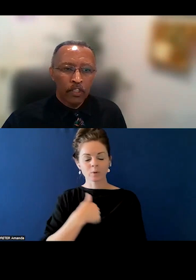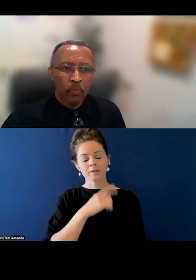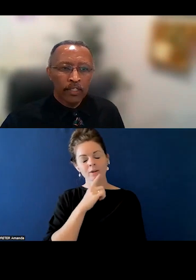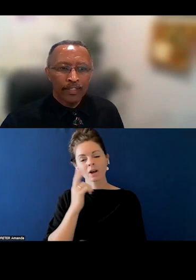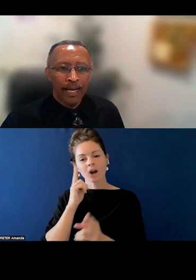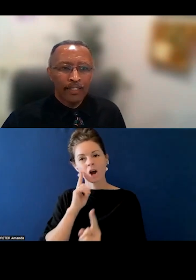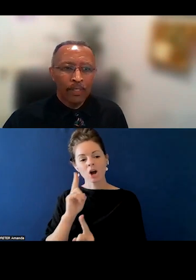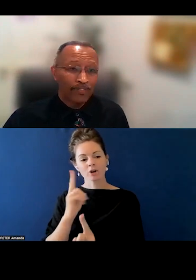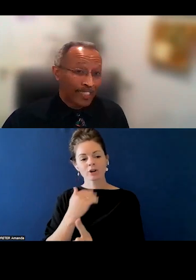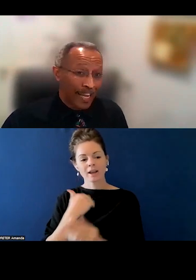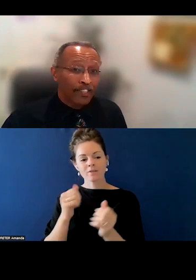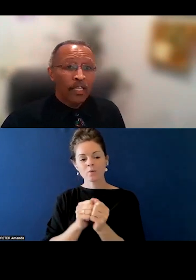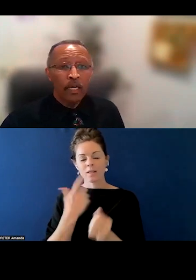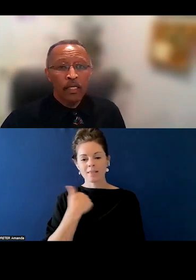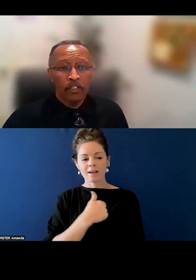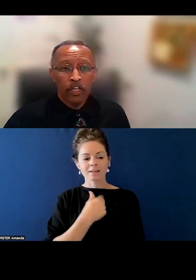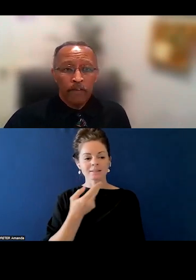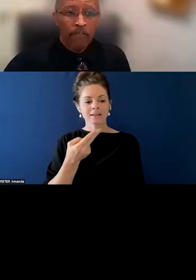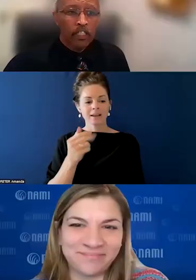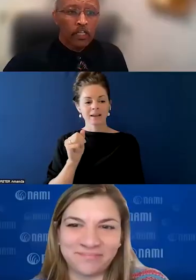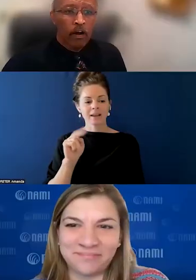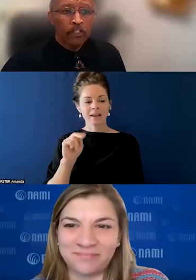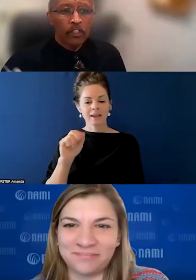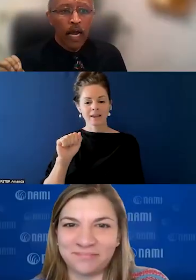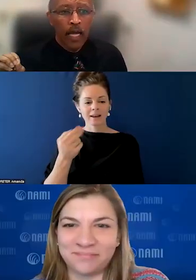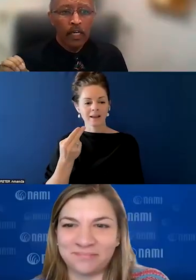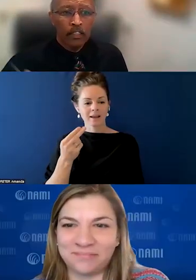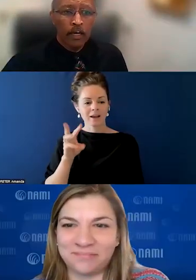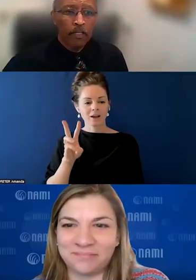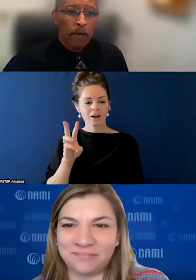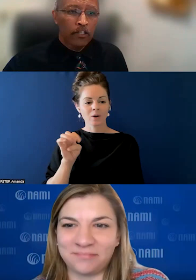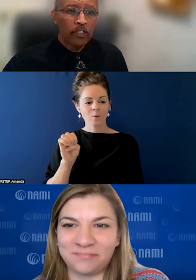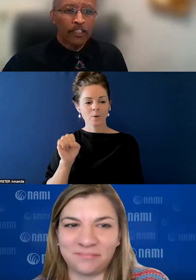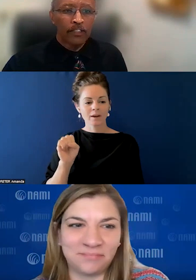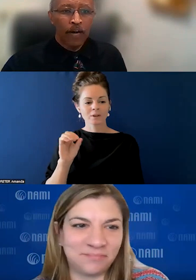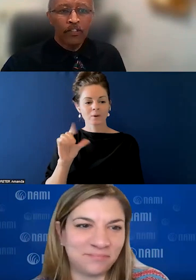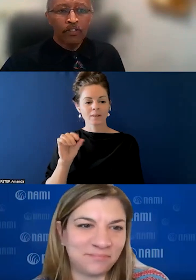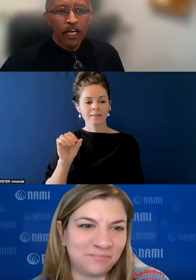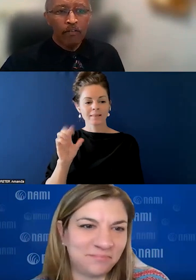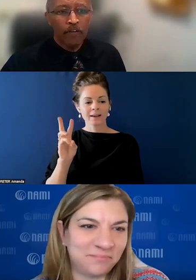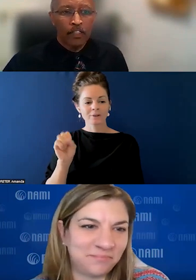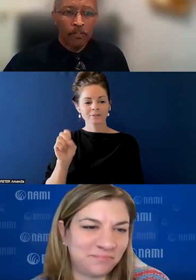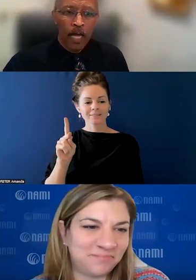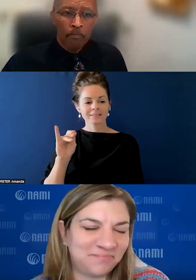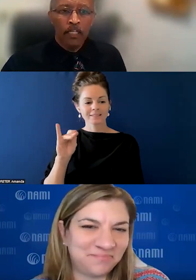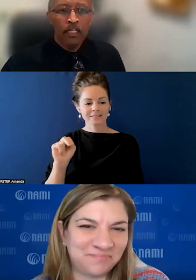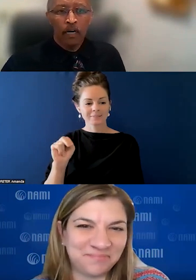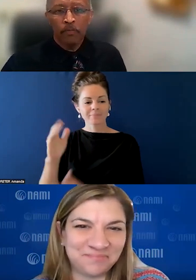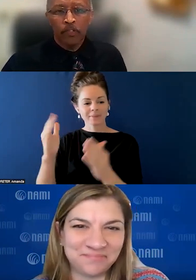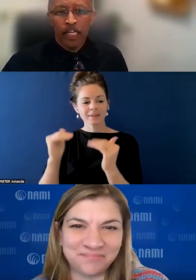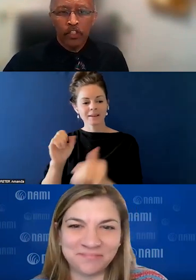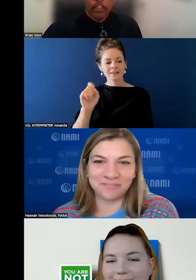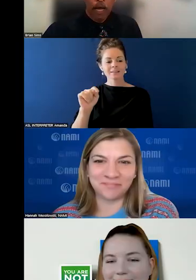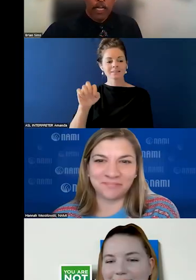have present with us Hannah Wesolowski, the Chief Advocacy Officer, and Stephanie Pasternak, the Director of State Affairs for NAMI,